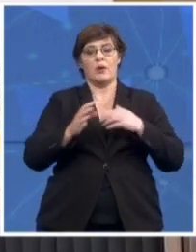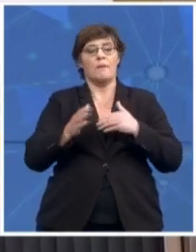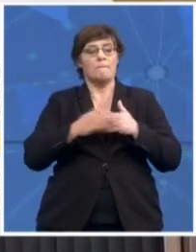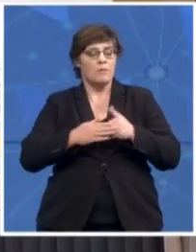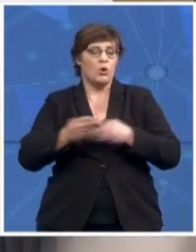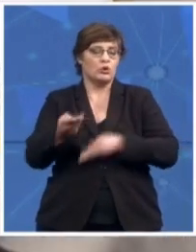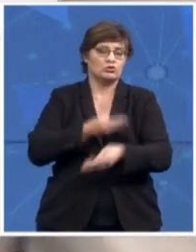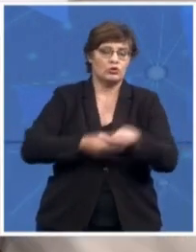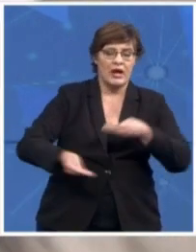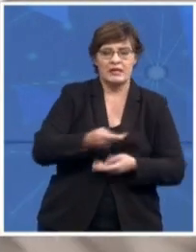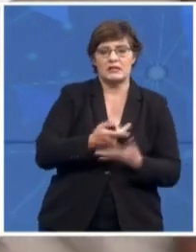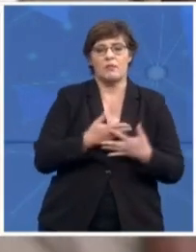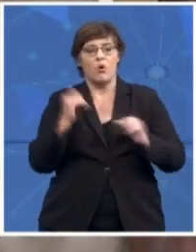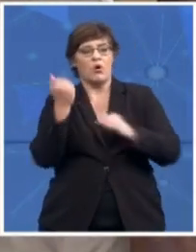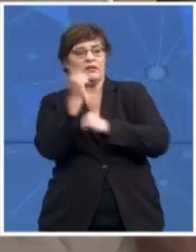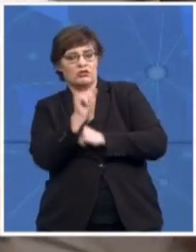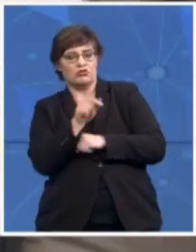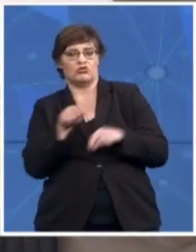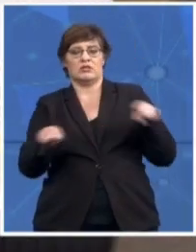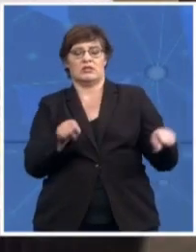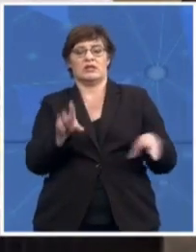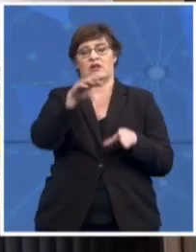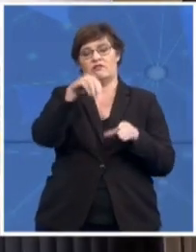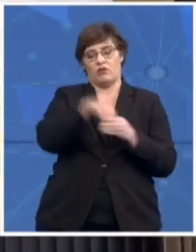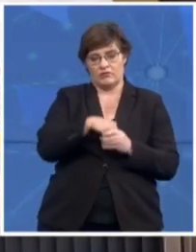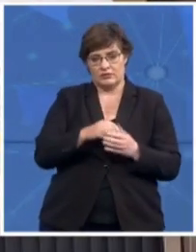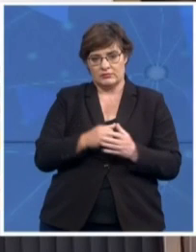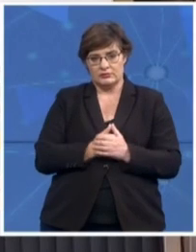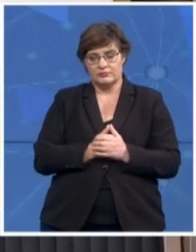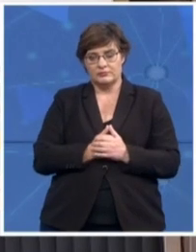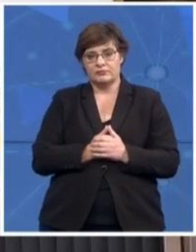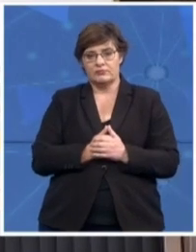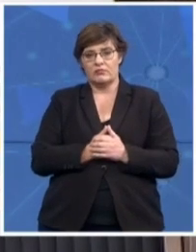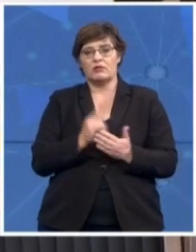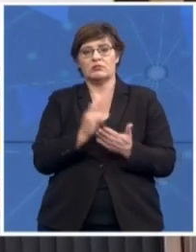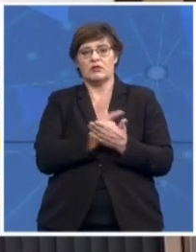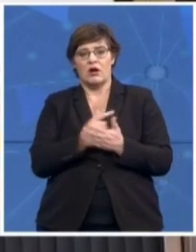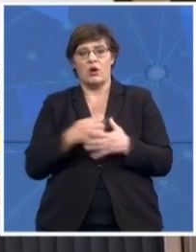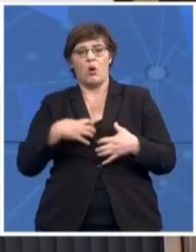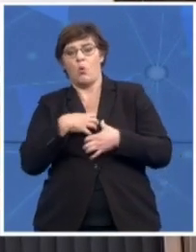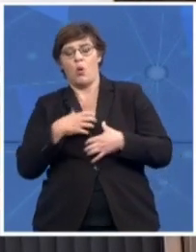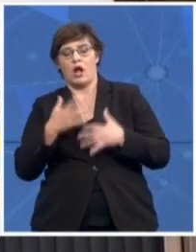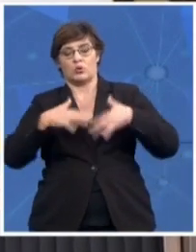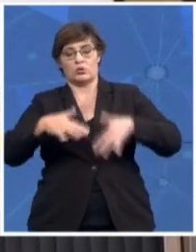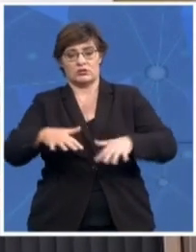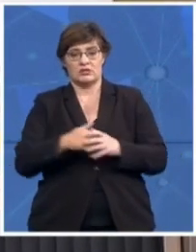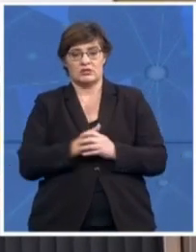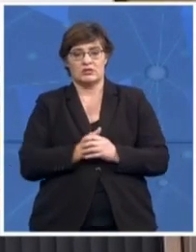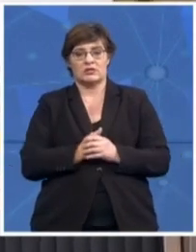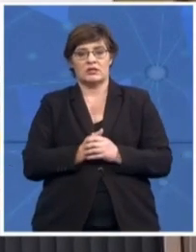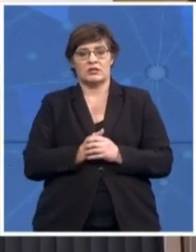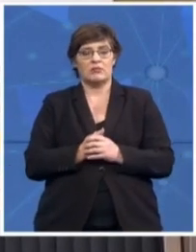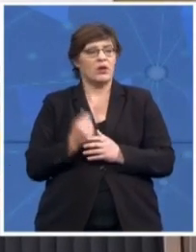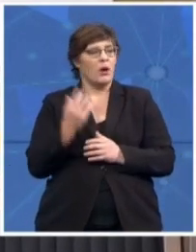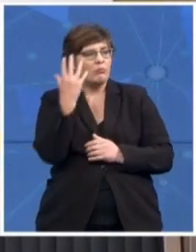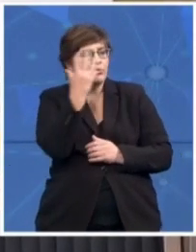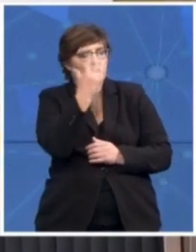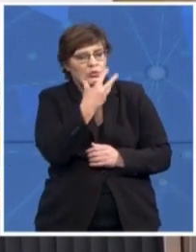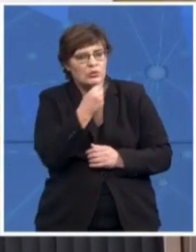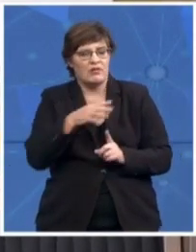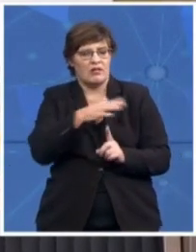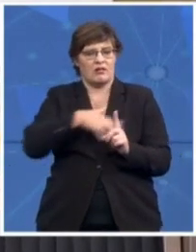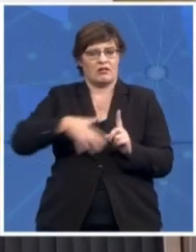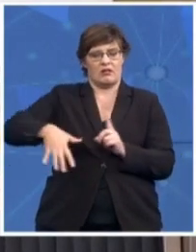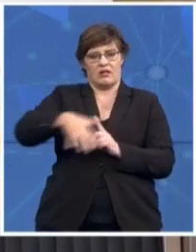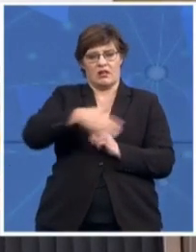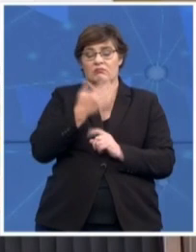into the areas. Now, we're talking about the Wild Coast, being a beautiful area, just listening to your intro there. But also, we must